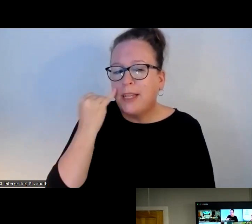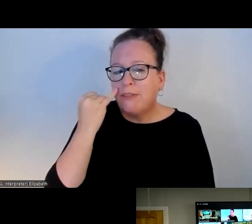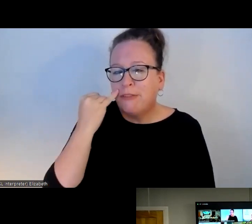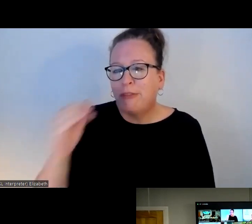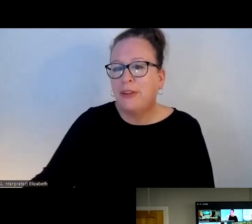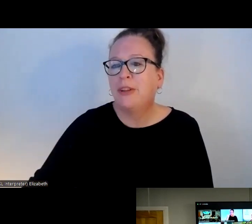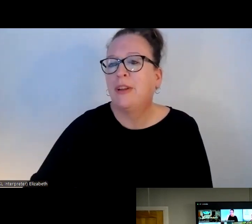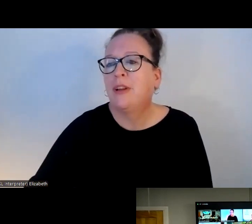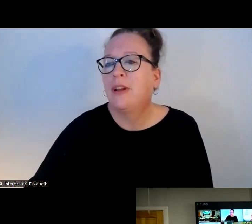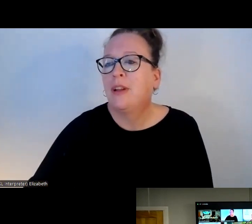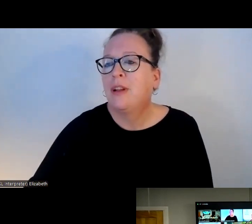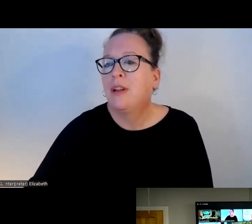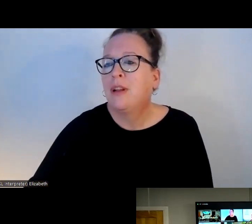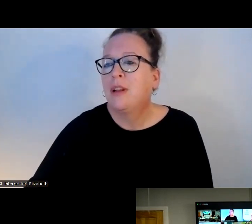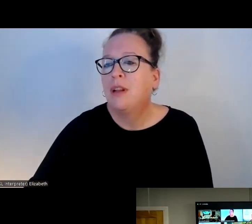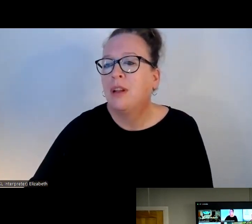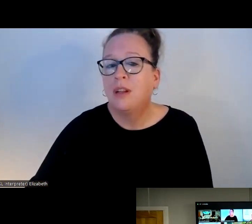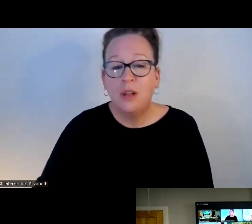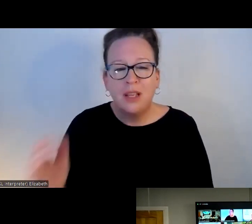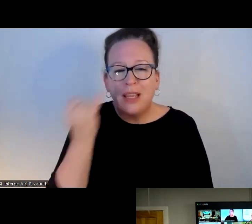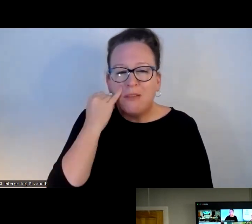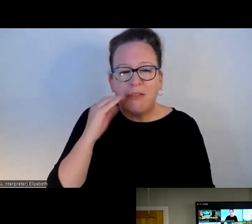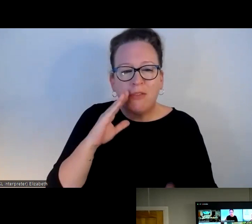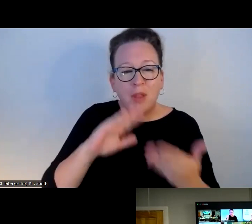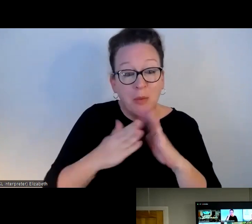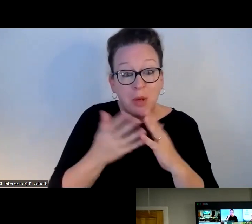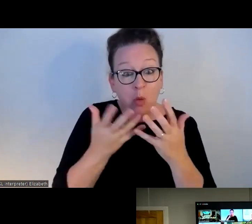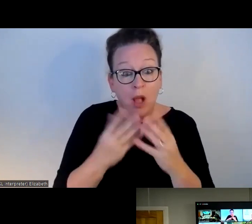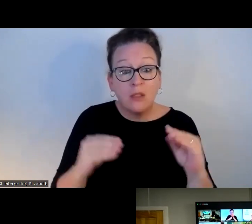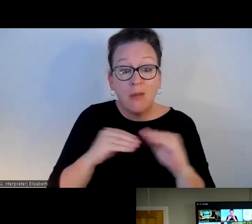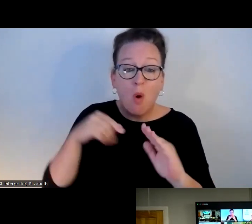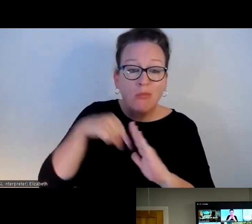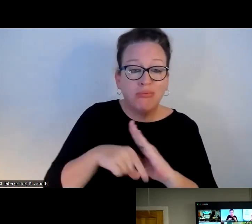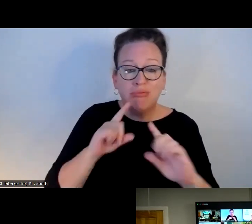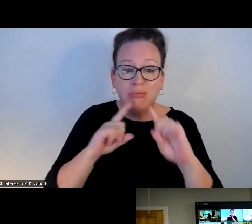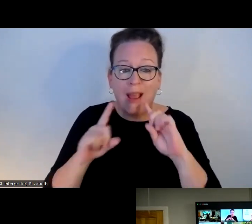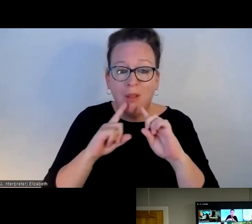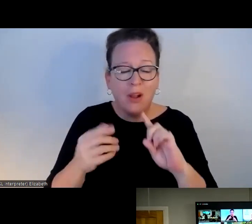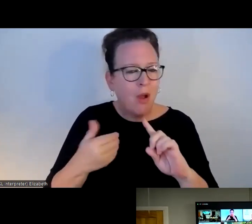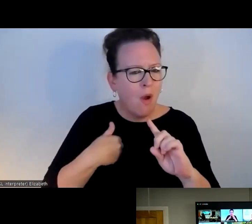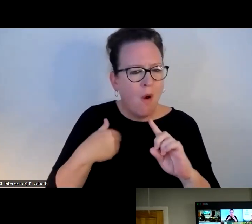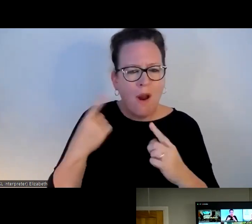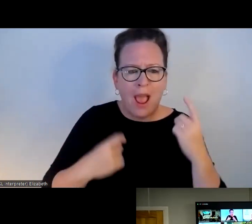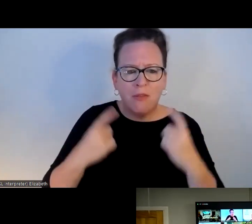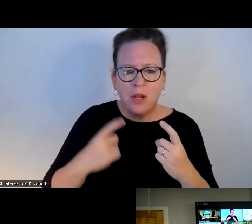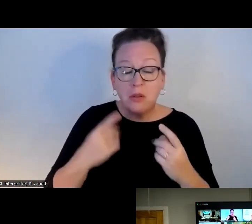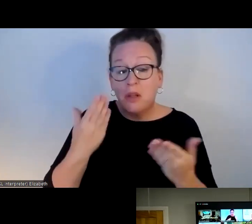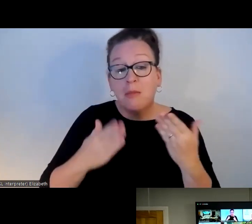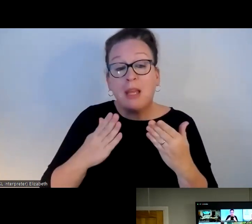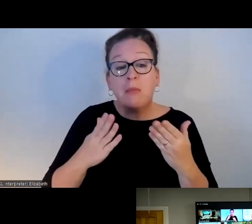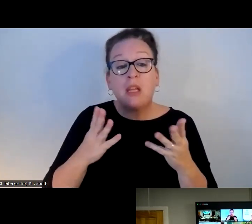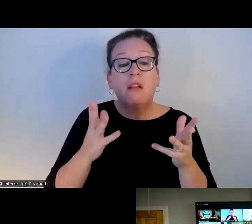community wants more of a dialogue or does have questions, or kind of leaving it open, like asking the question, what